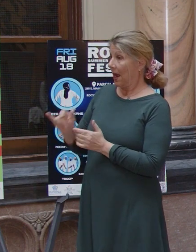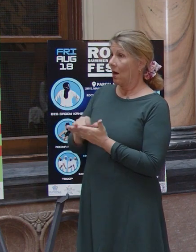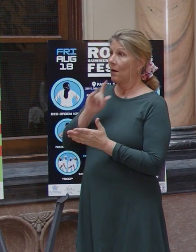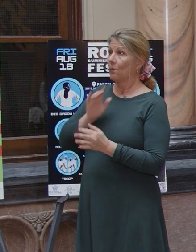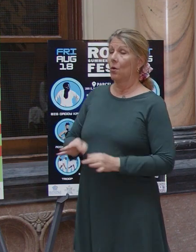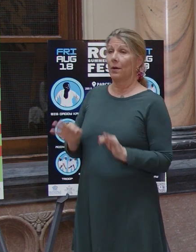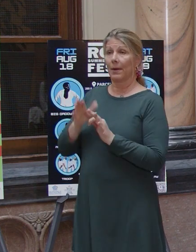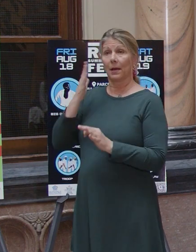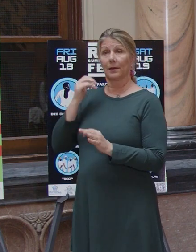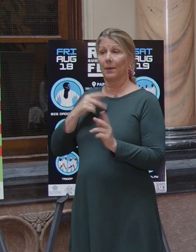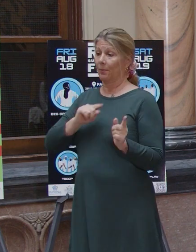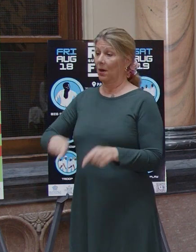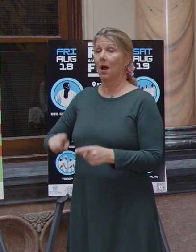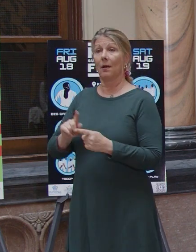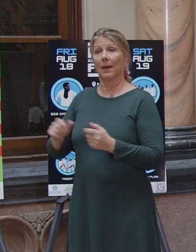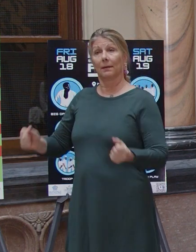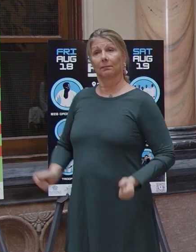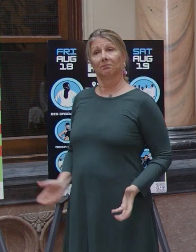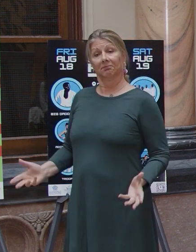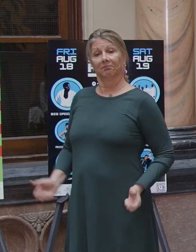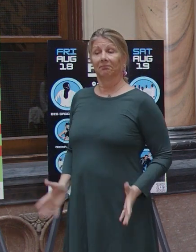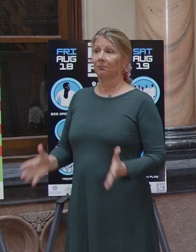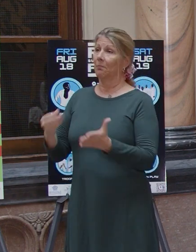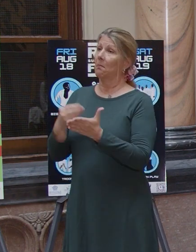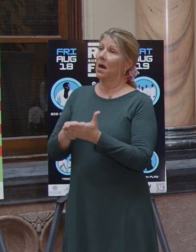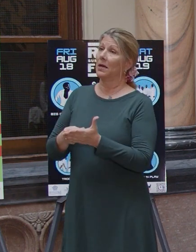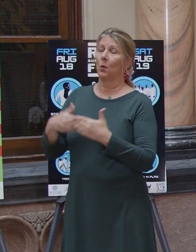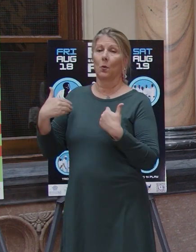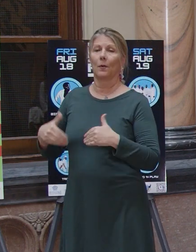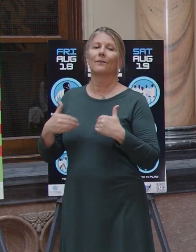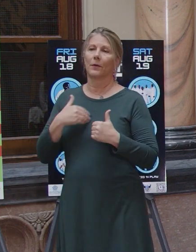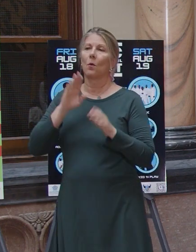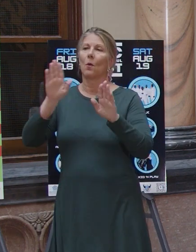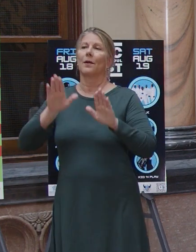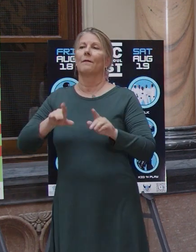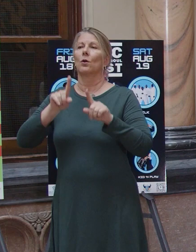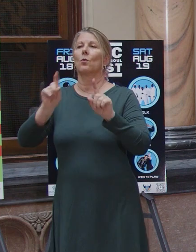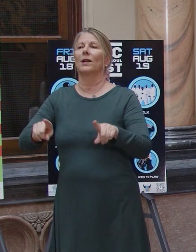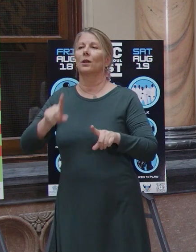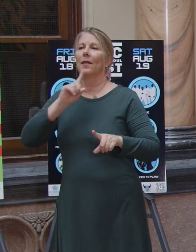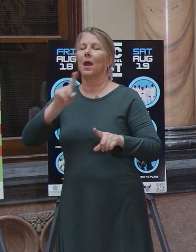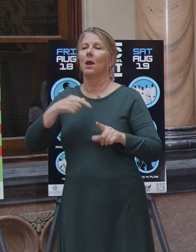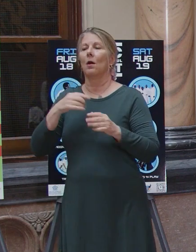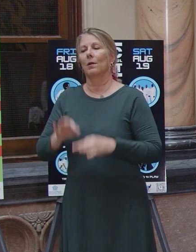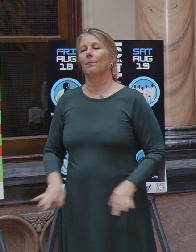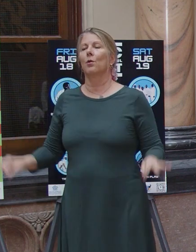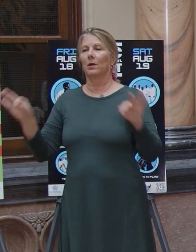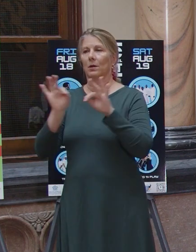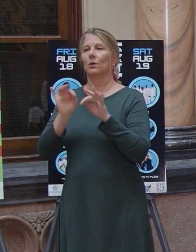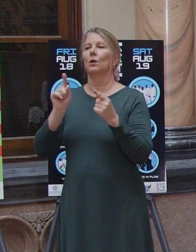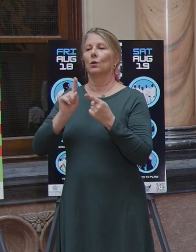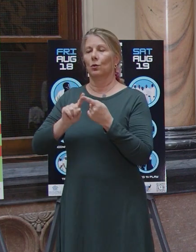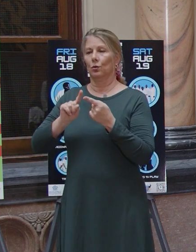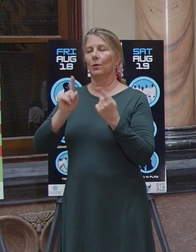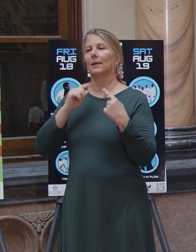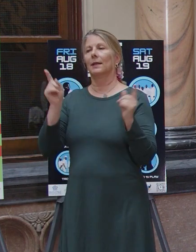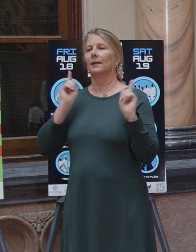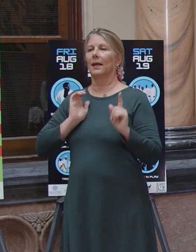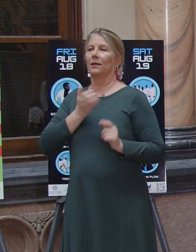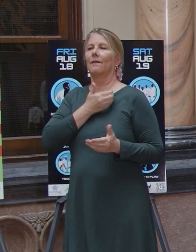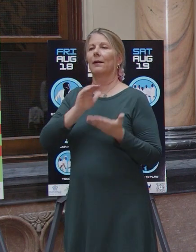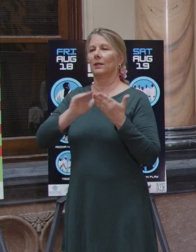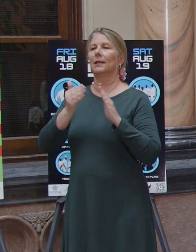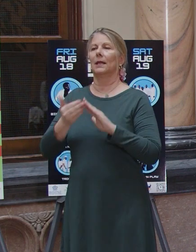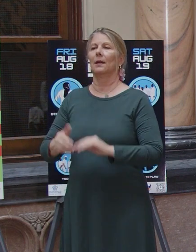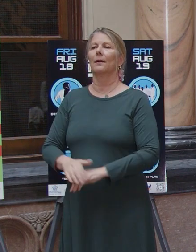events. So, it's a great question. They're absolutely critical to the success of our city, and that's why we need to make sure that we continue to do so many more of these